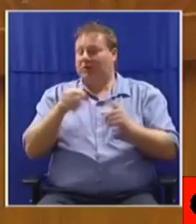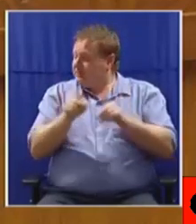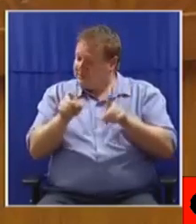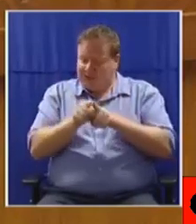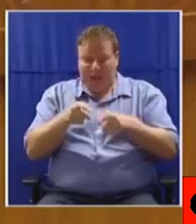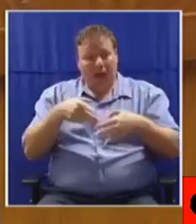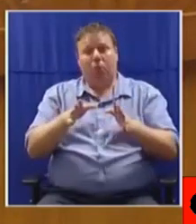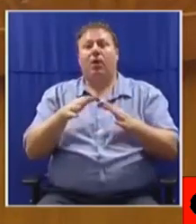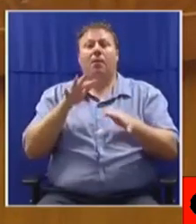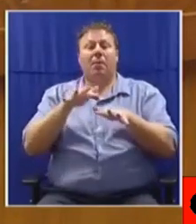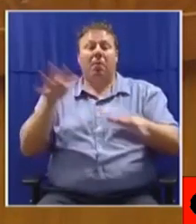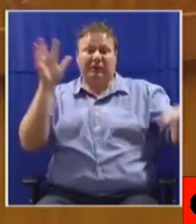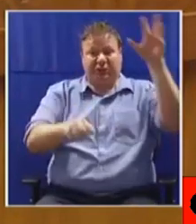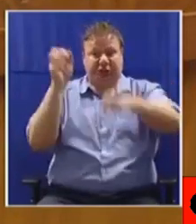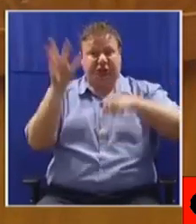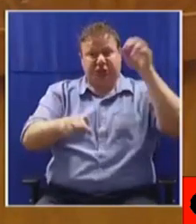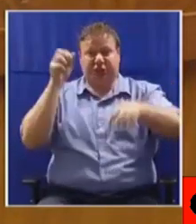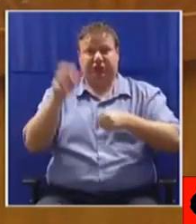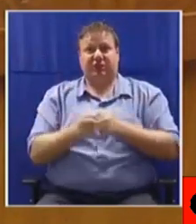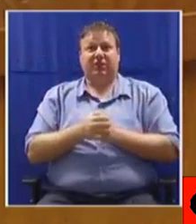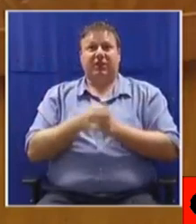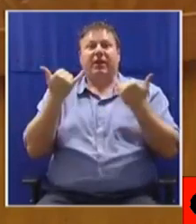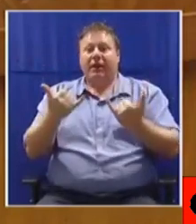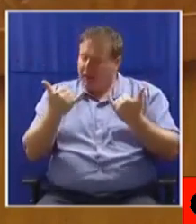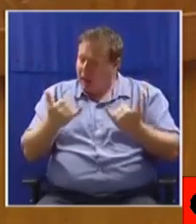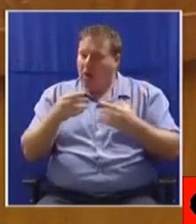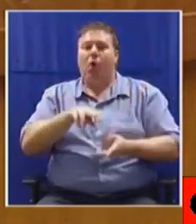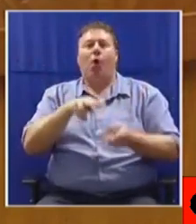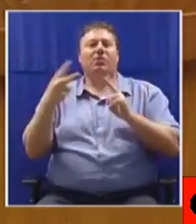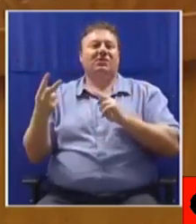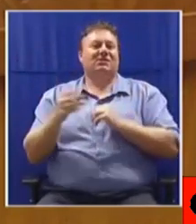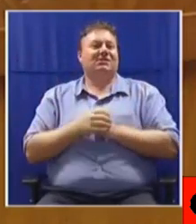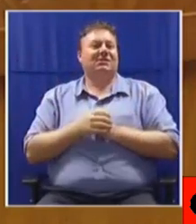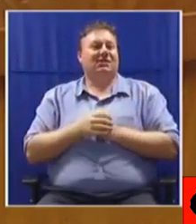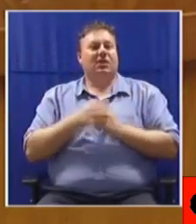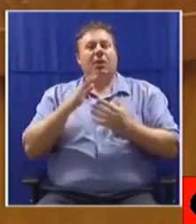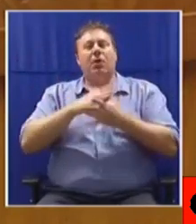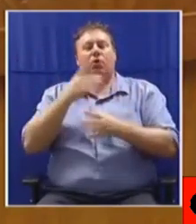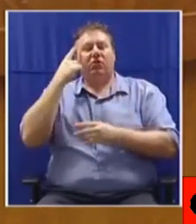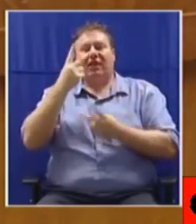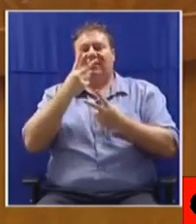road, ended up with they're actually doing the opposite now in Zimbabwe because they realized the folly of their ways.